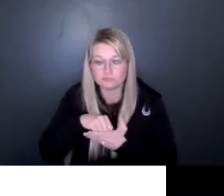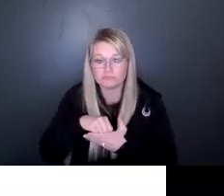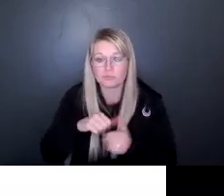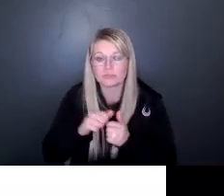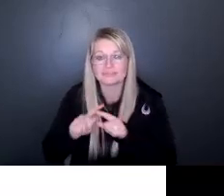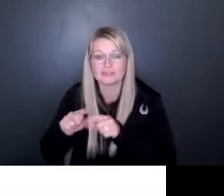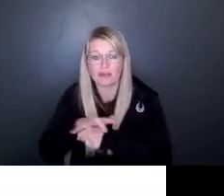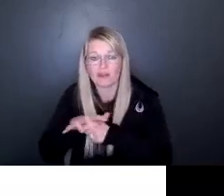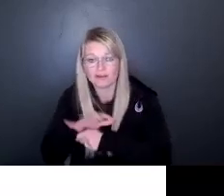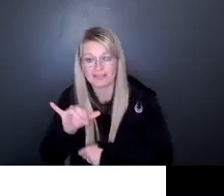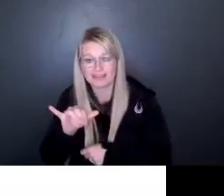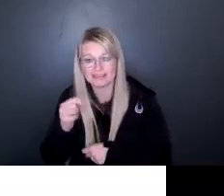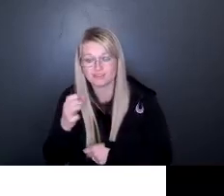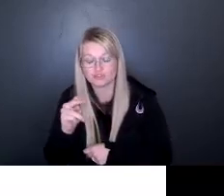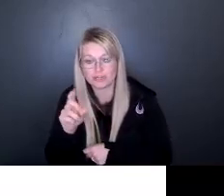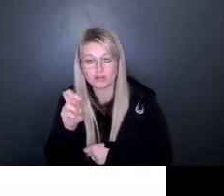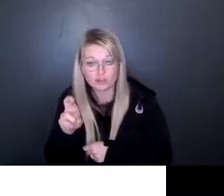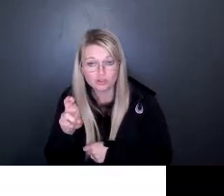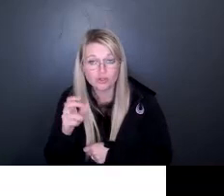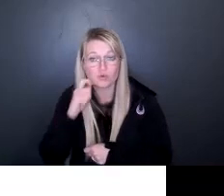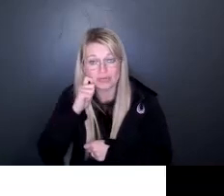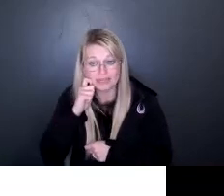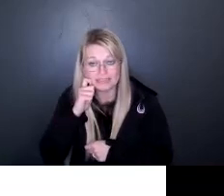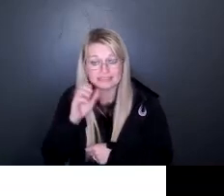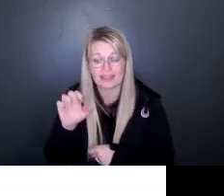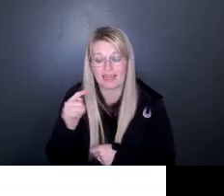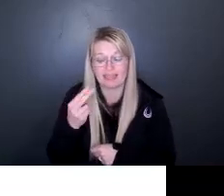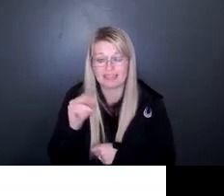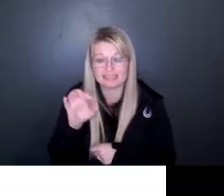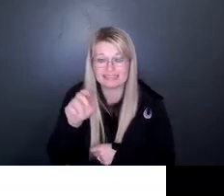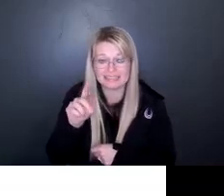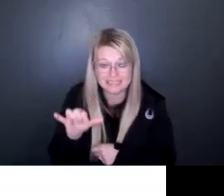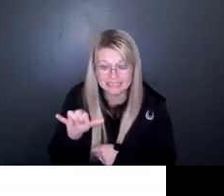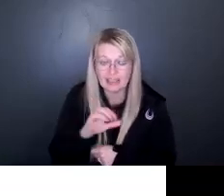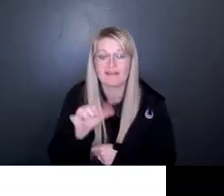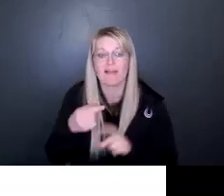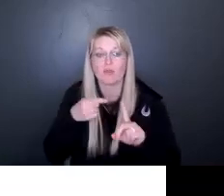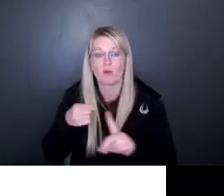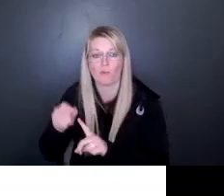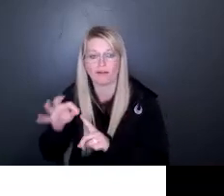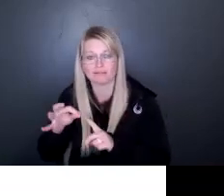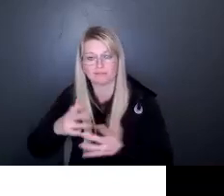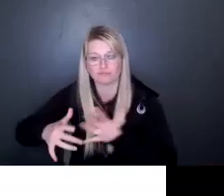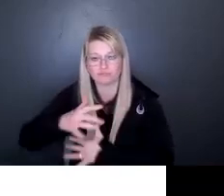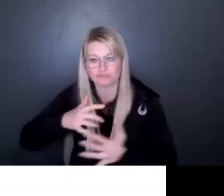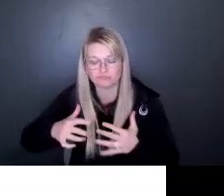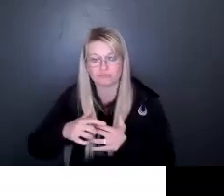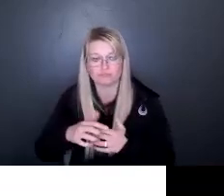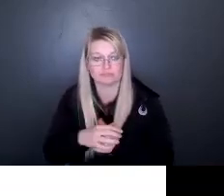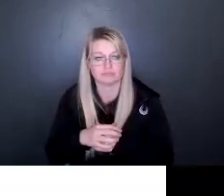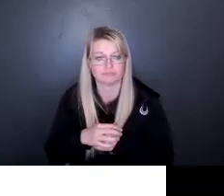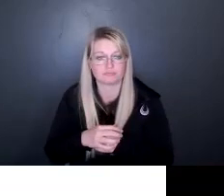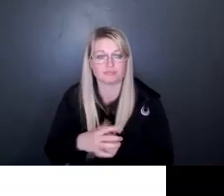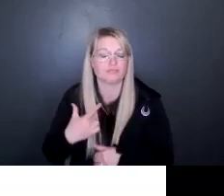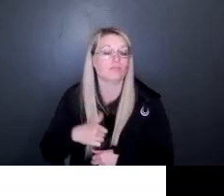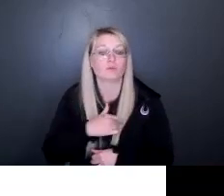like gender, race, ethnicity, ability, and other points of social marginalization. We are